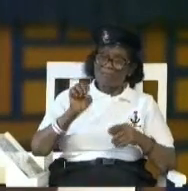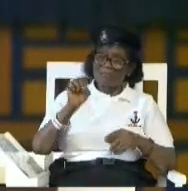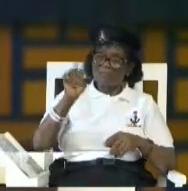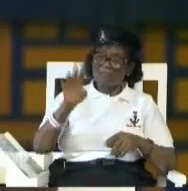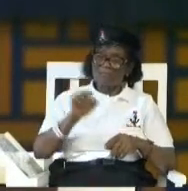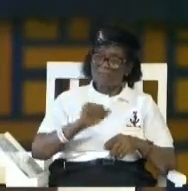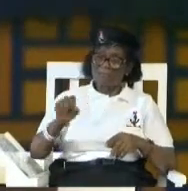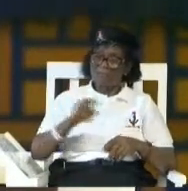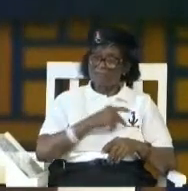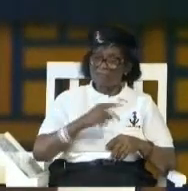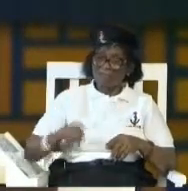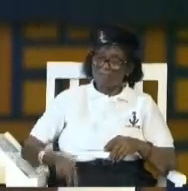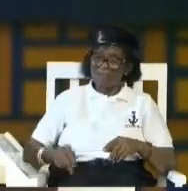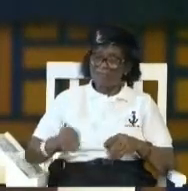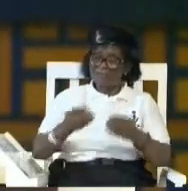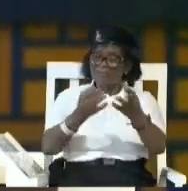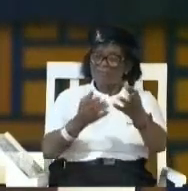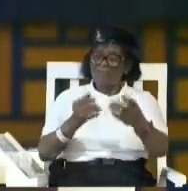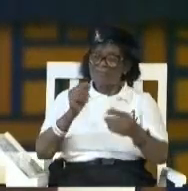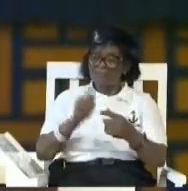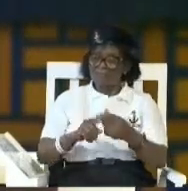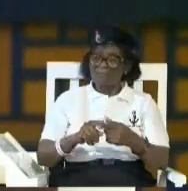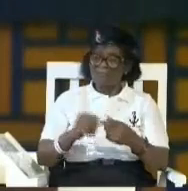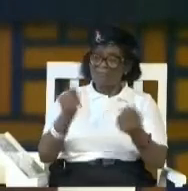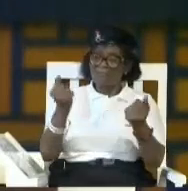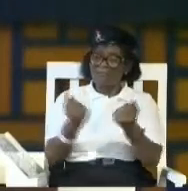12. A king wanted to wage war